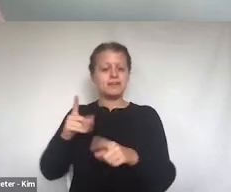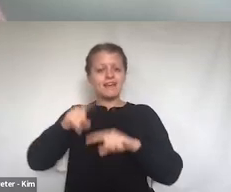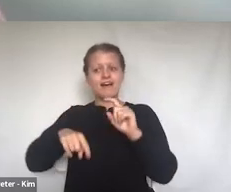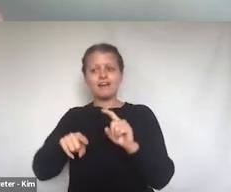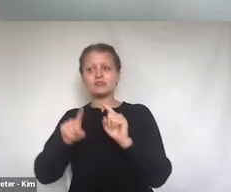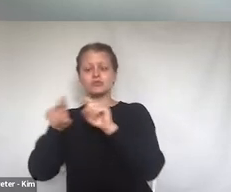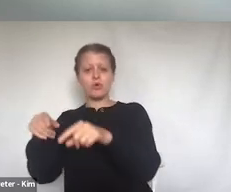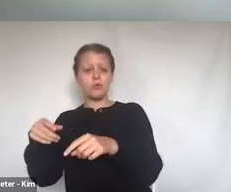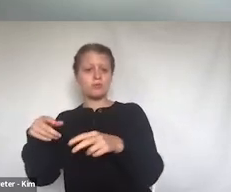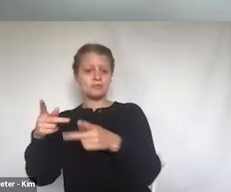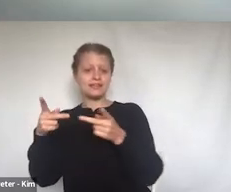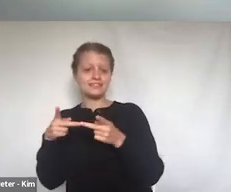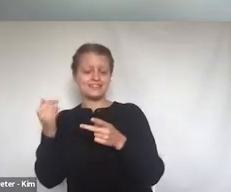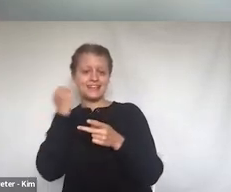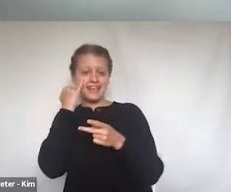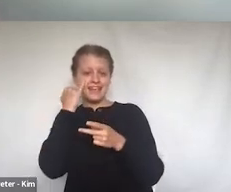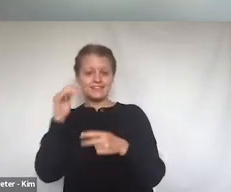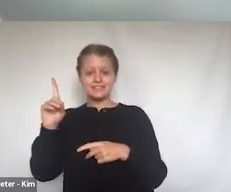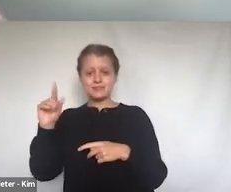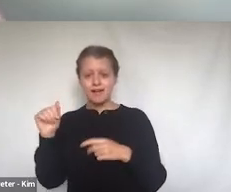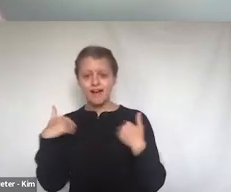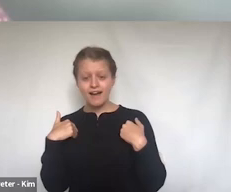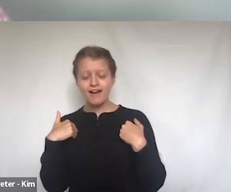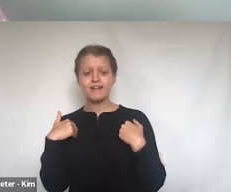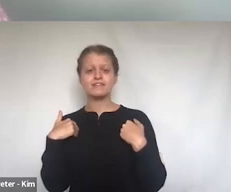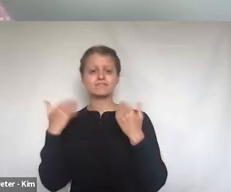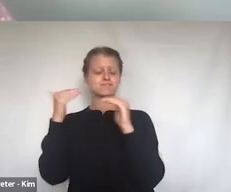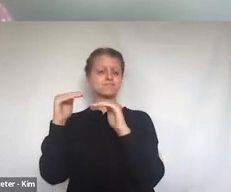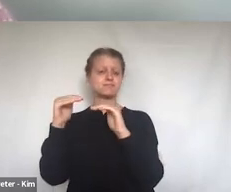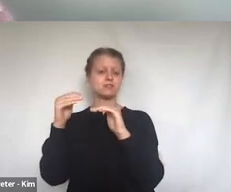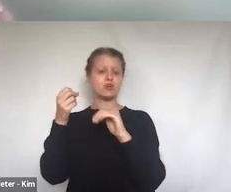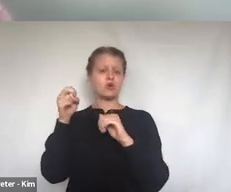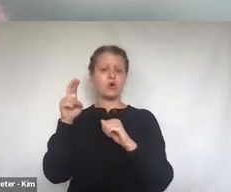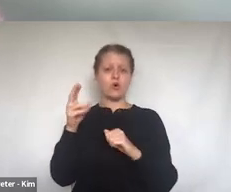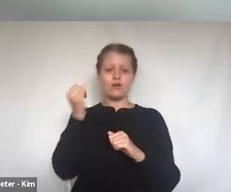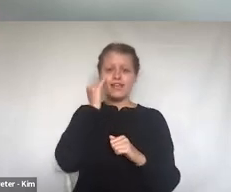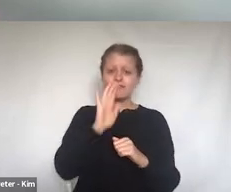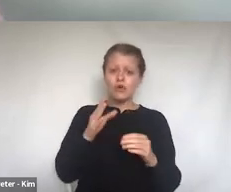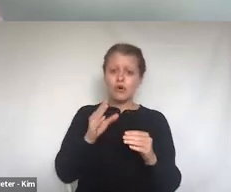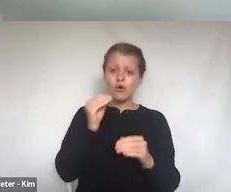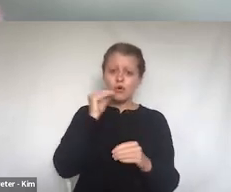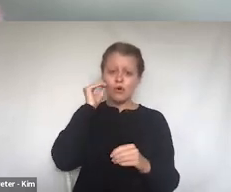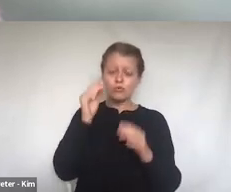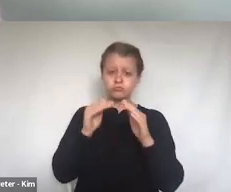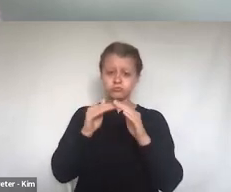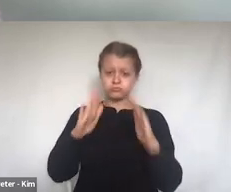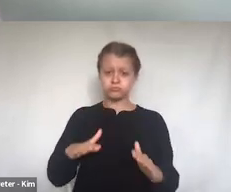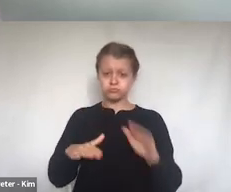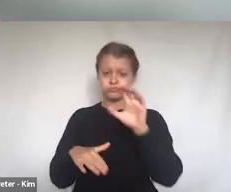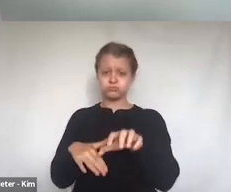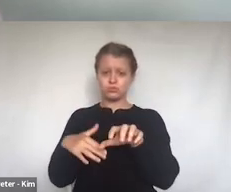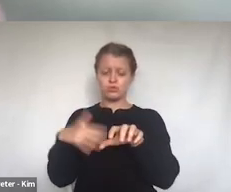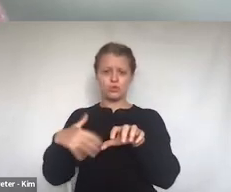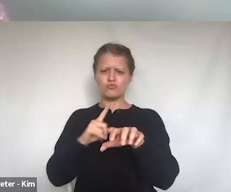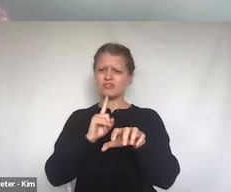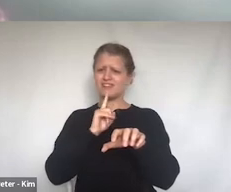disabilities can likewise have a major impact. And then being in a hot environment. So being in housing where we have less control of the home